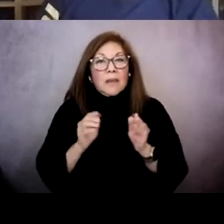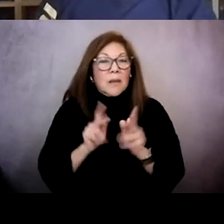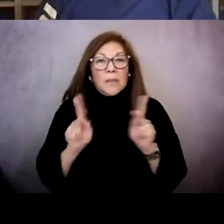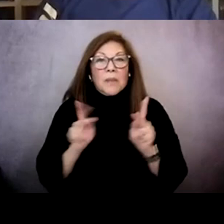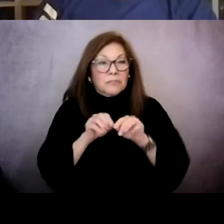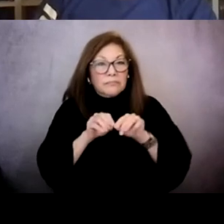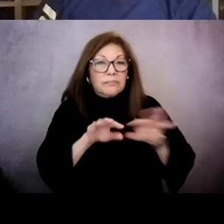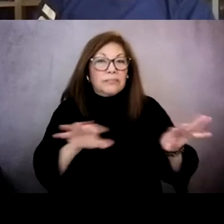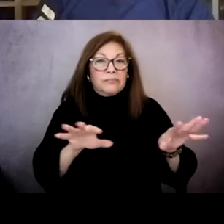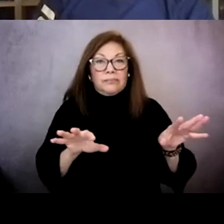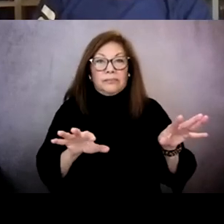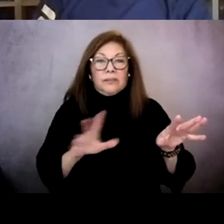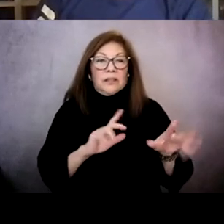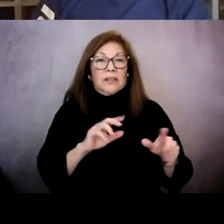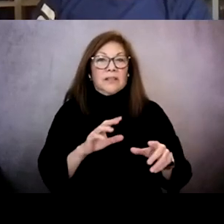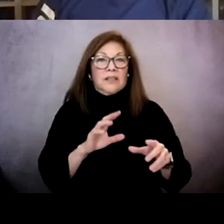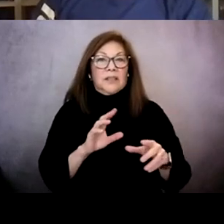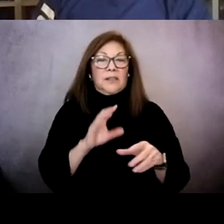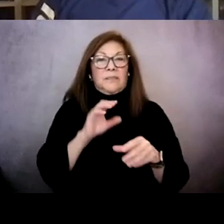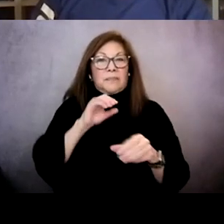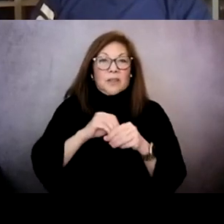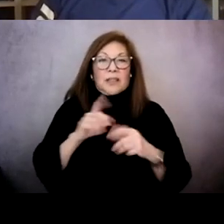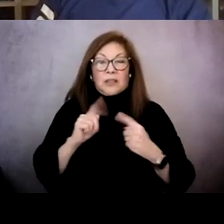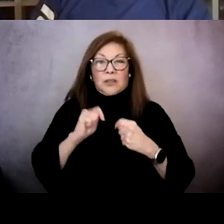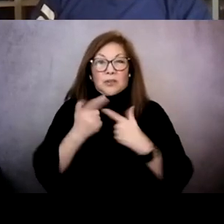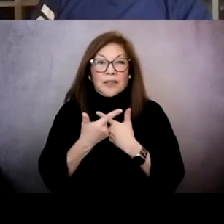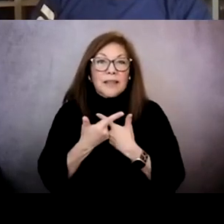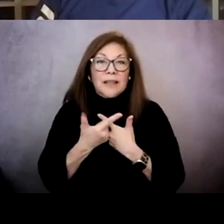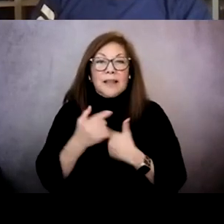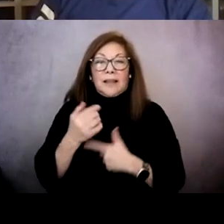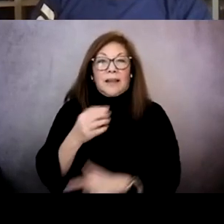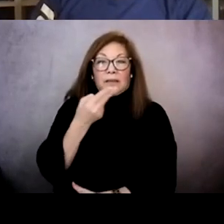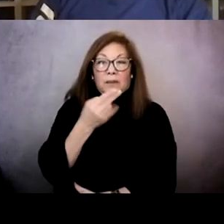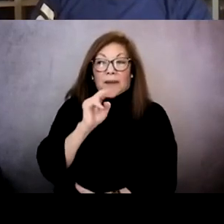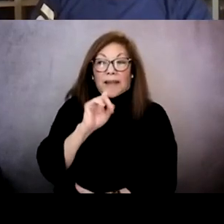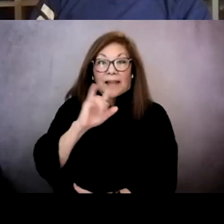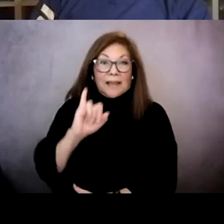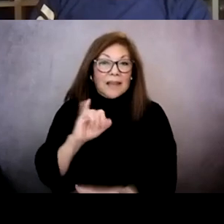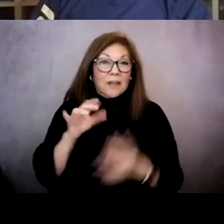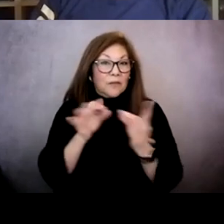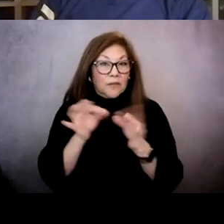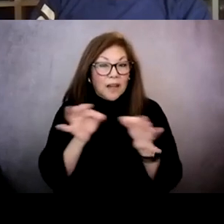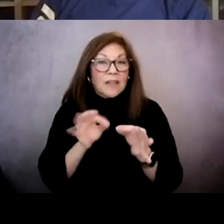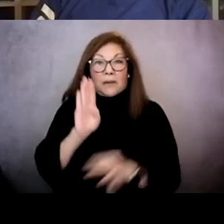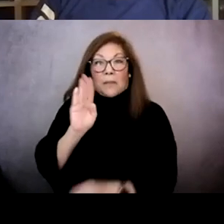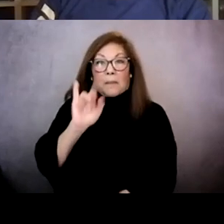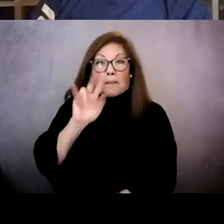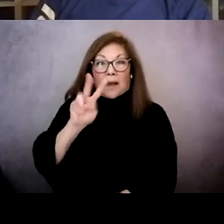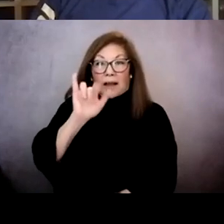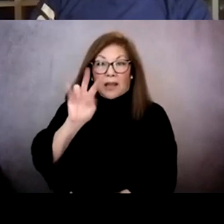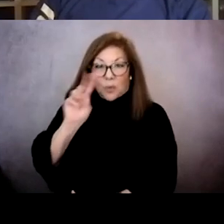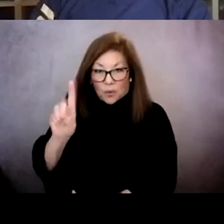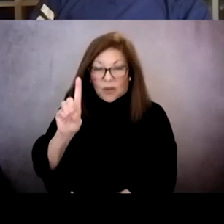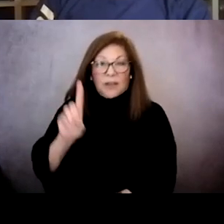We then just put the translation of, you know, the English of a Hindi phrase from a Bollywood song or something, and I think that's just important